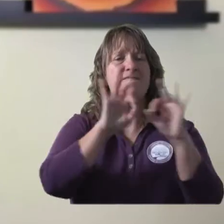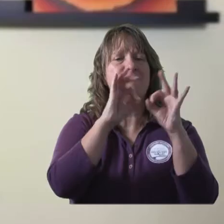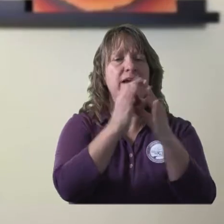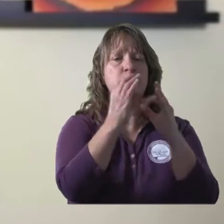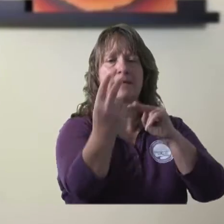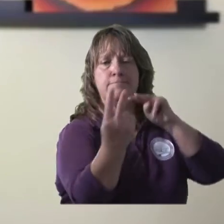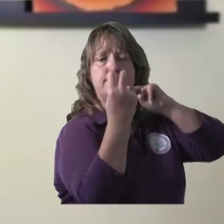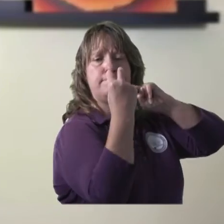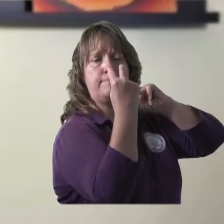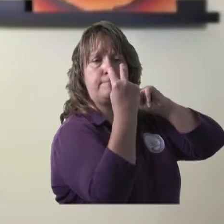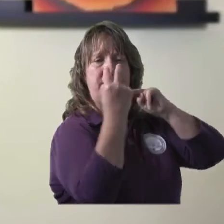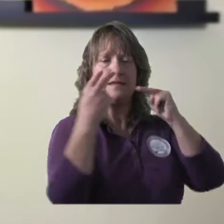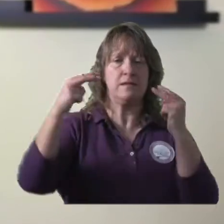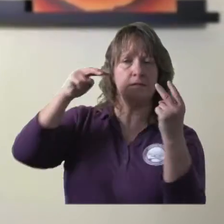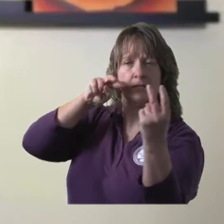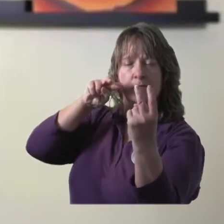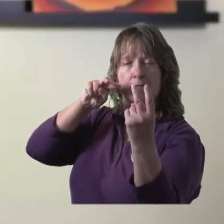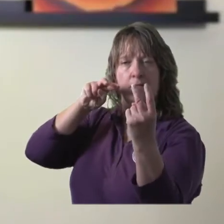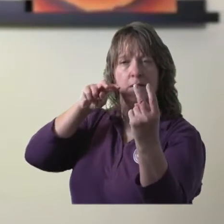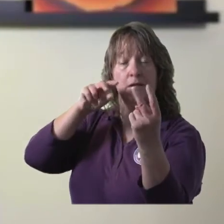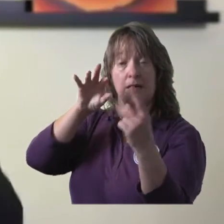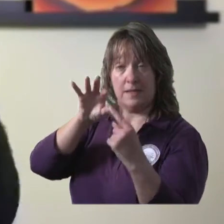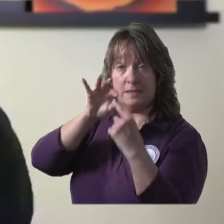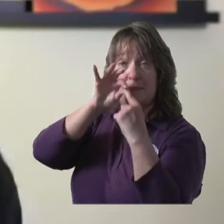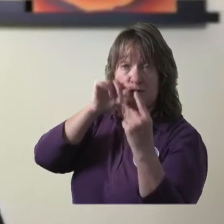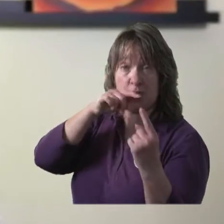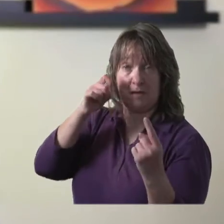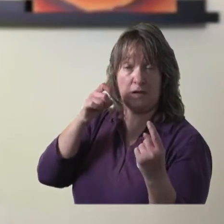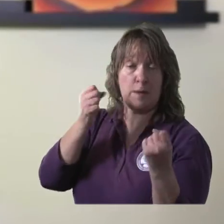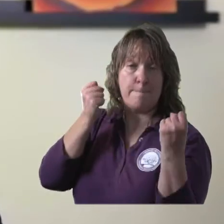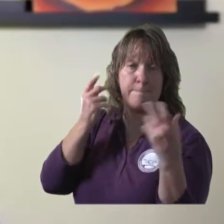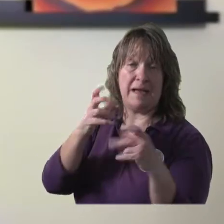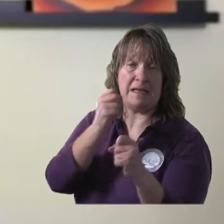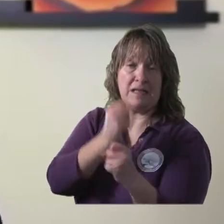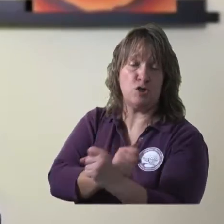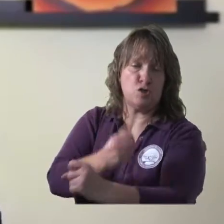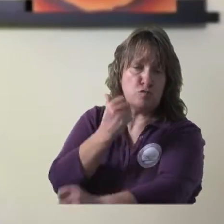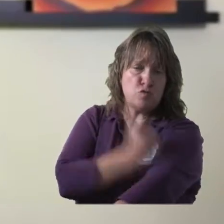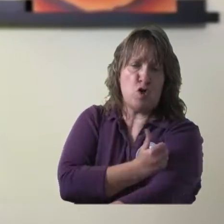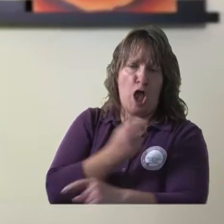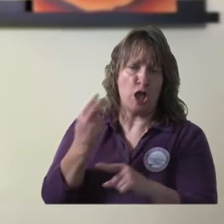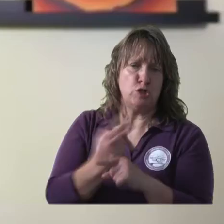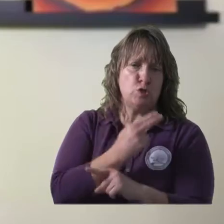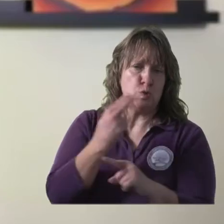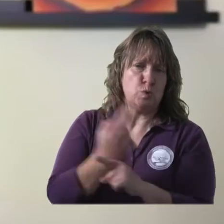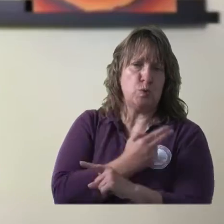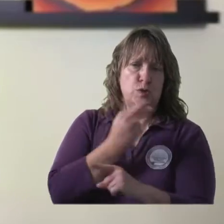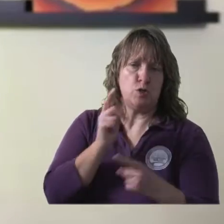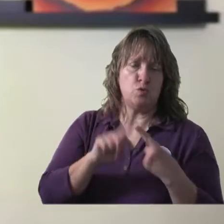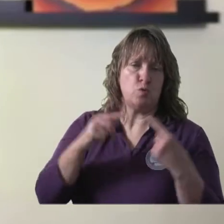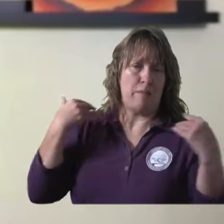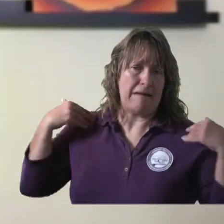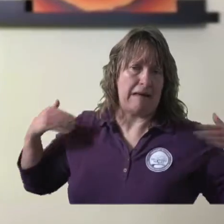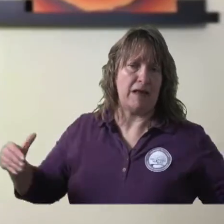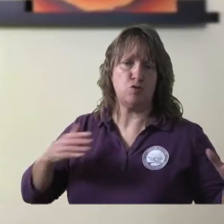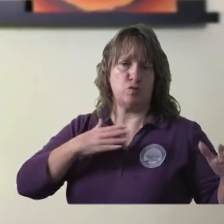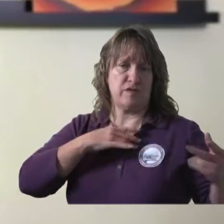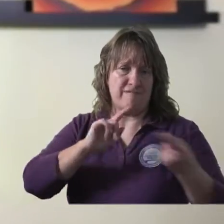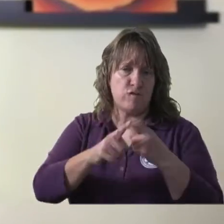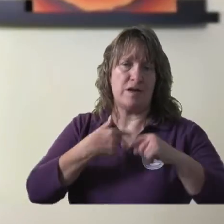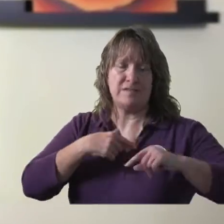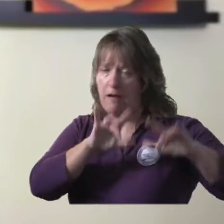everything, especially the ugly. From years of drug use, from line with to line two, angels, friends I had